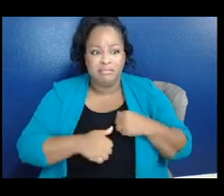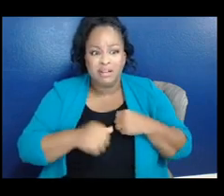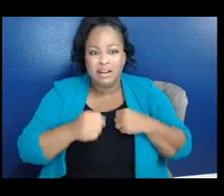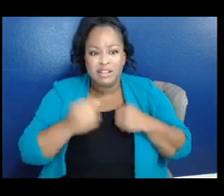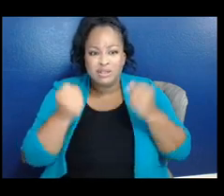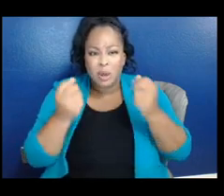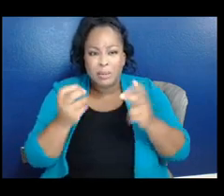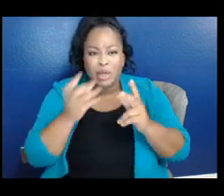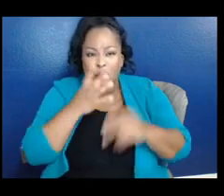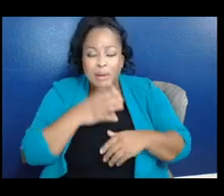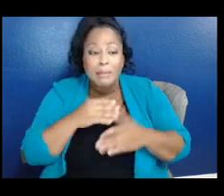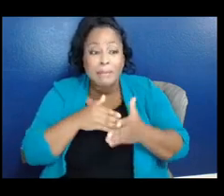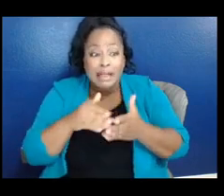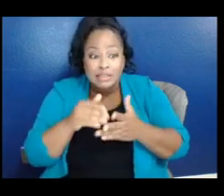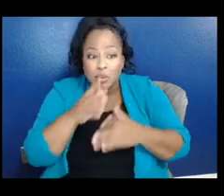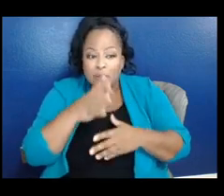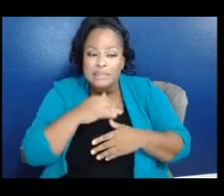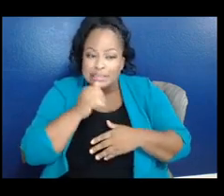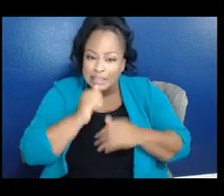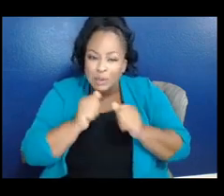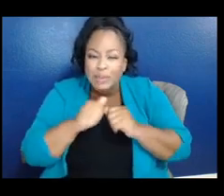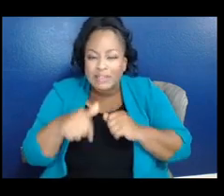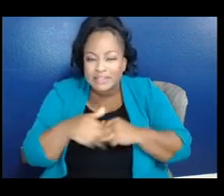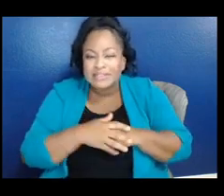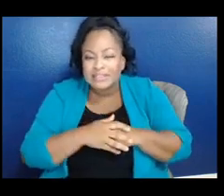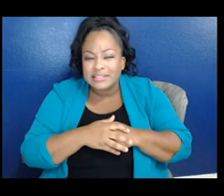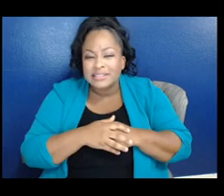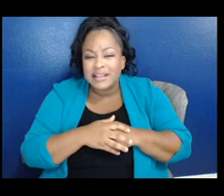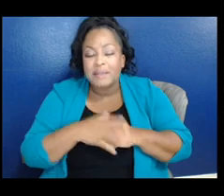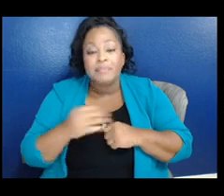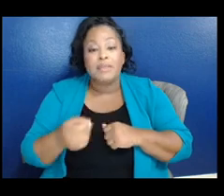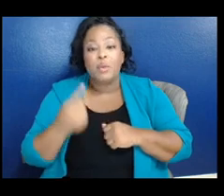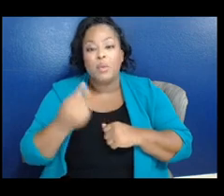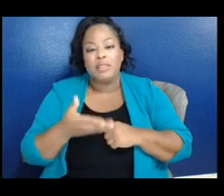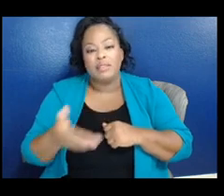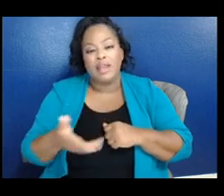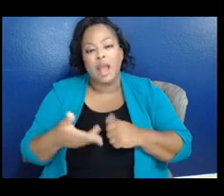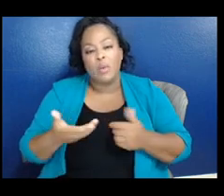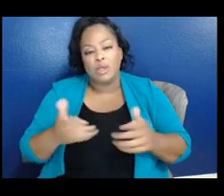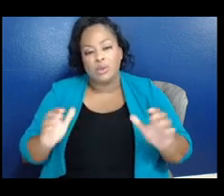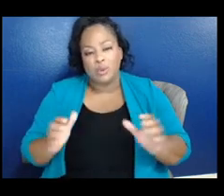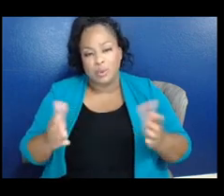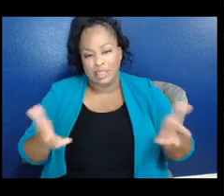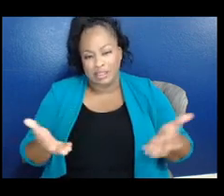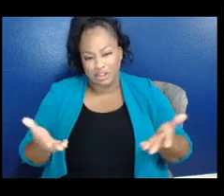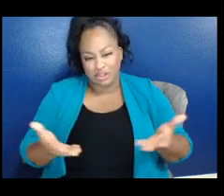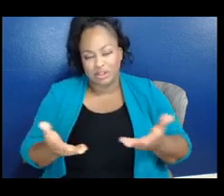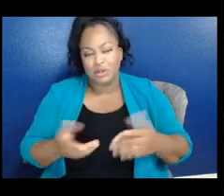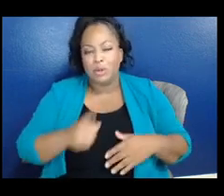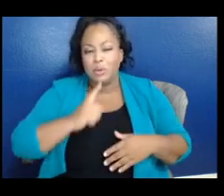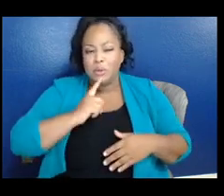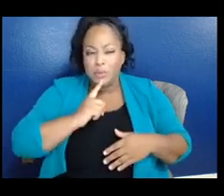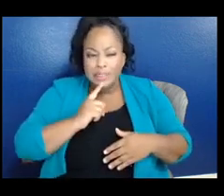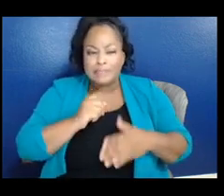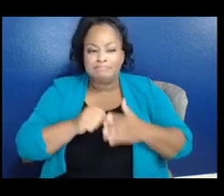know that there's so many women, millions of women who are dealing with this. And, you know, one of the things I wanted to do on here was to